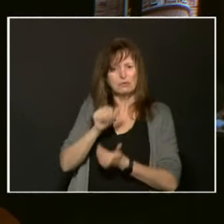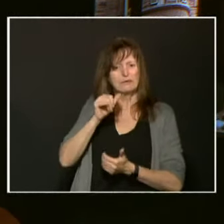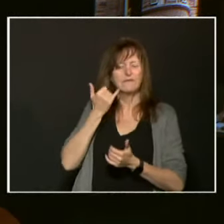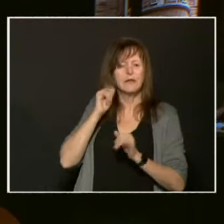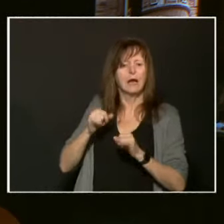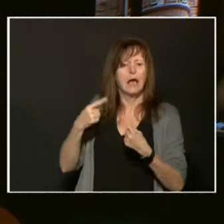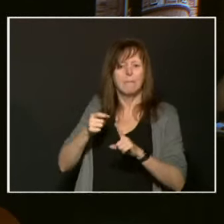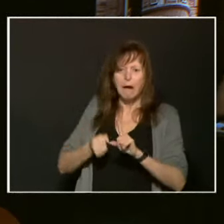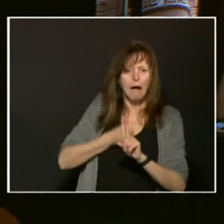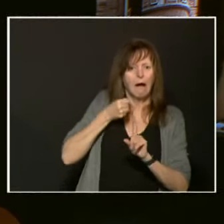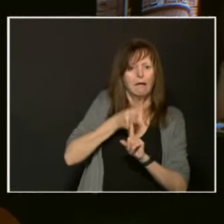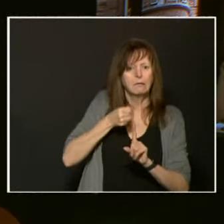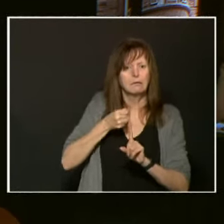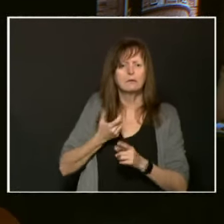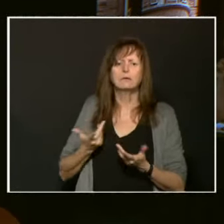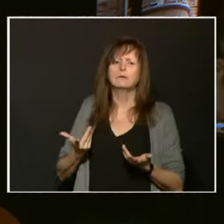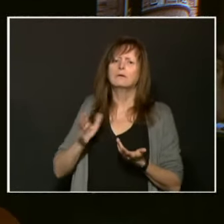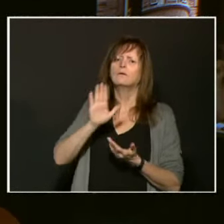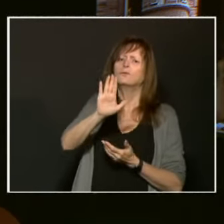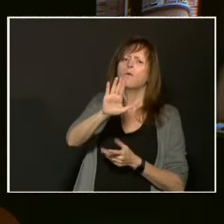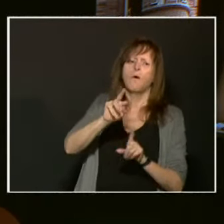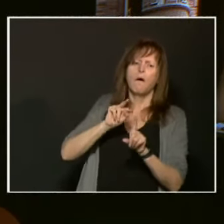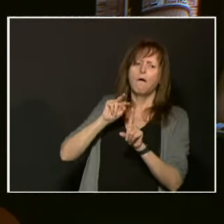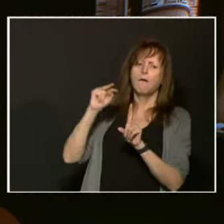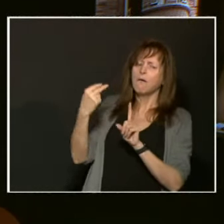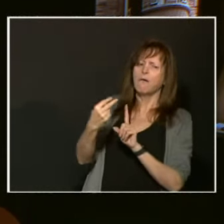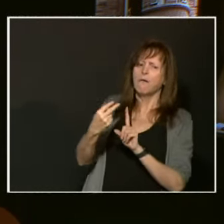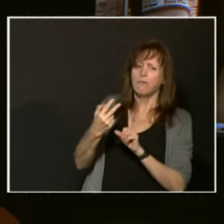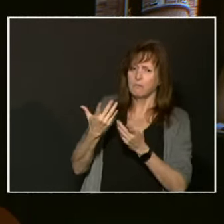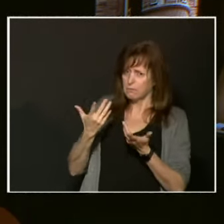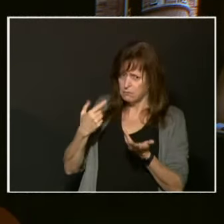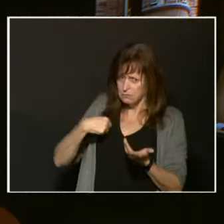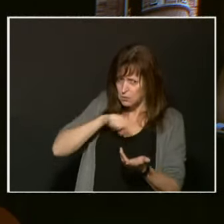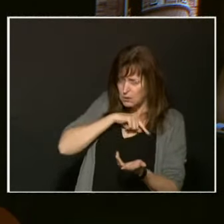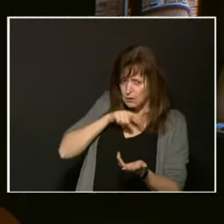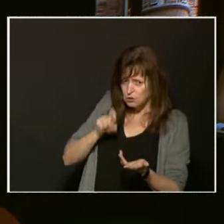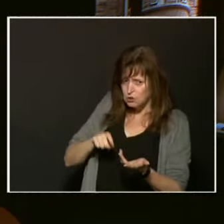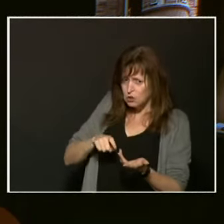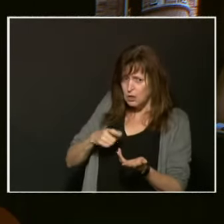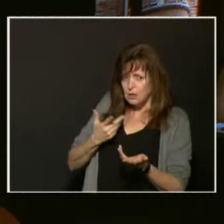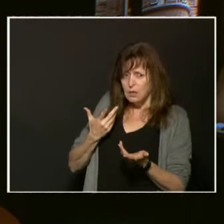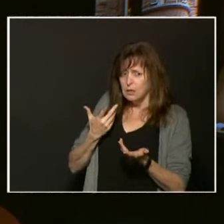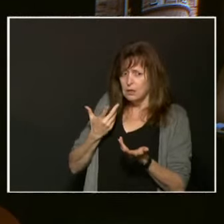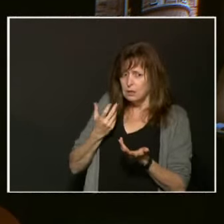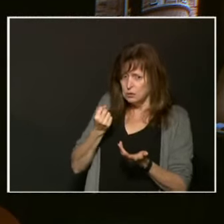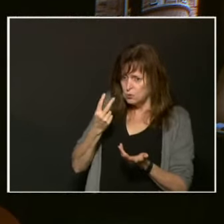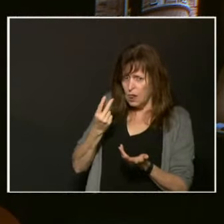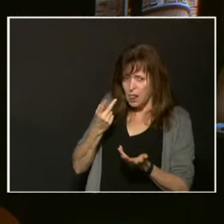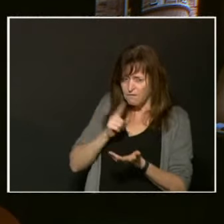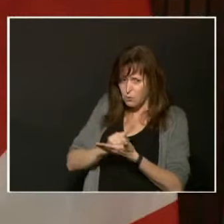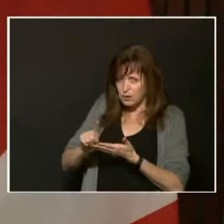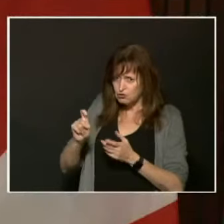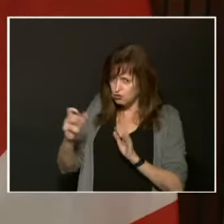what in your perspective should the government be doing? Should we be accelerating the dose interval for AstraZeneca?